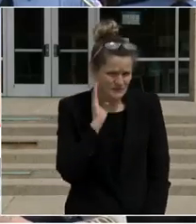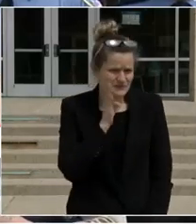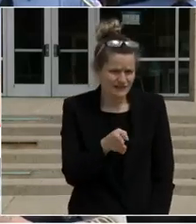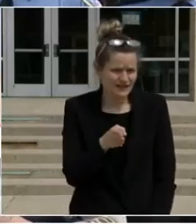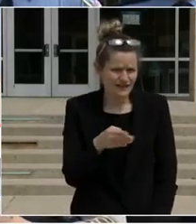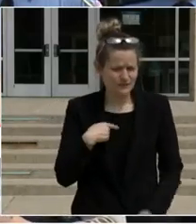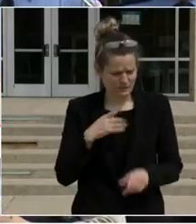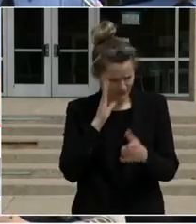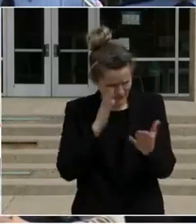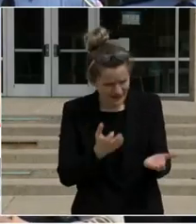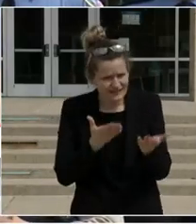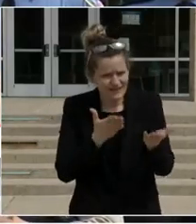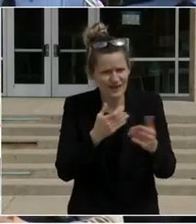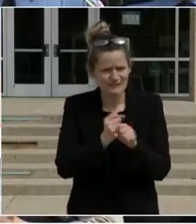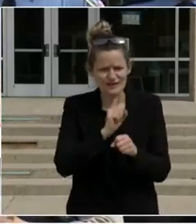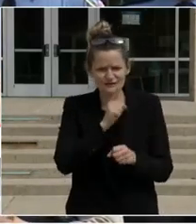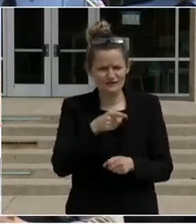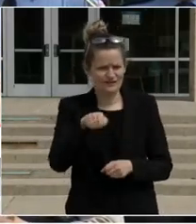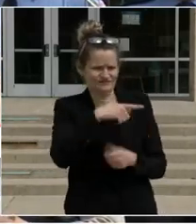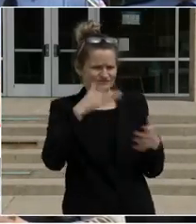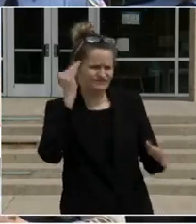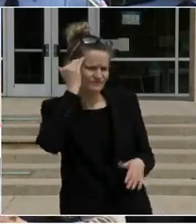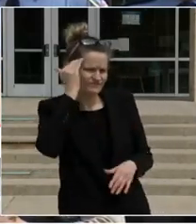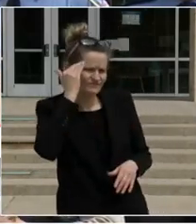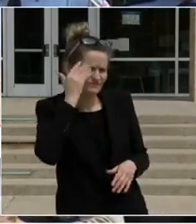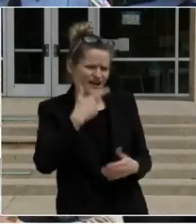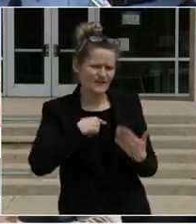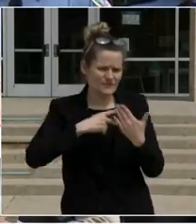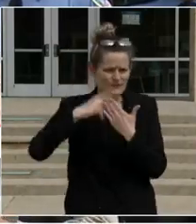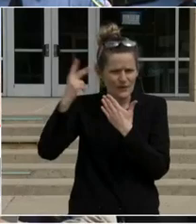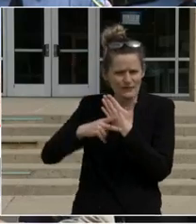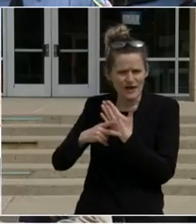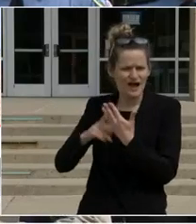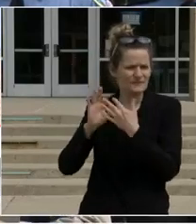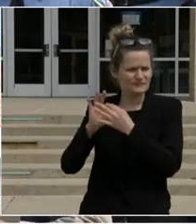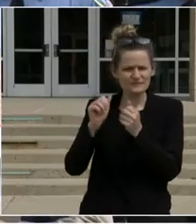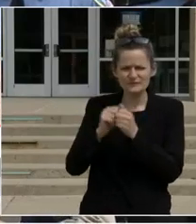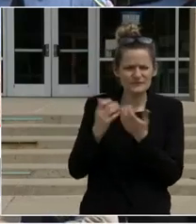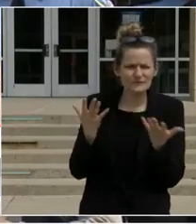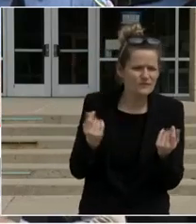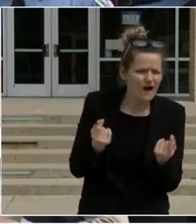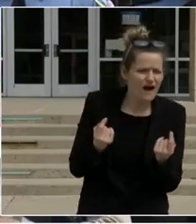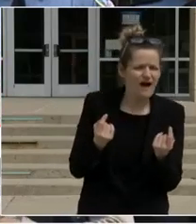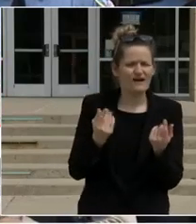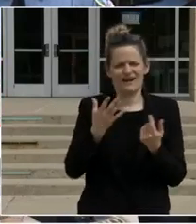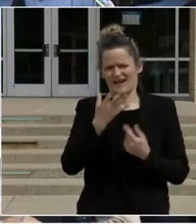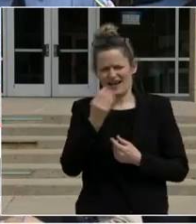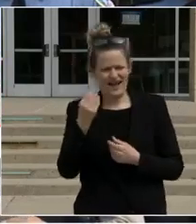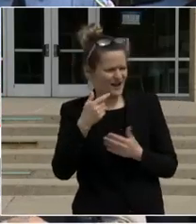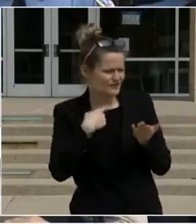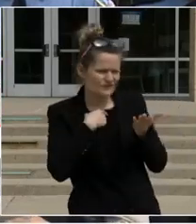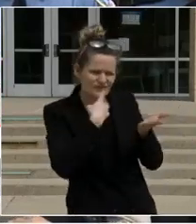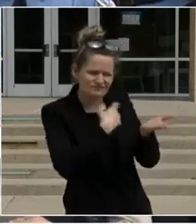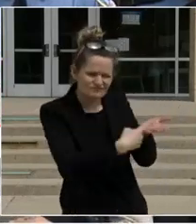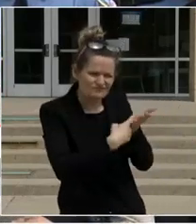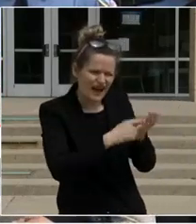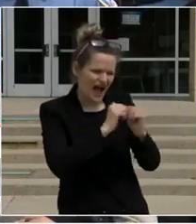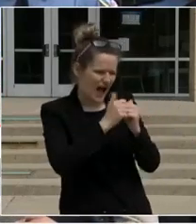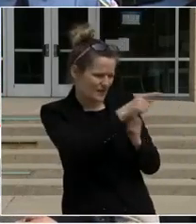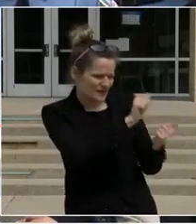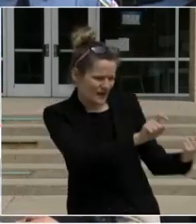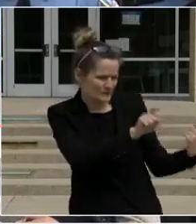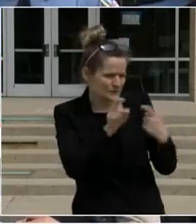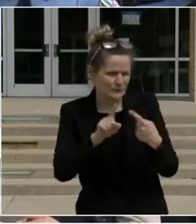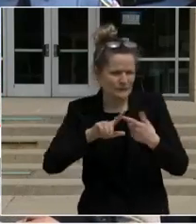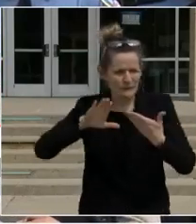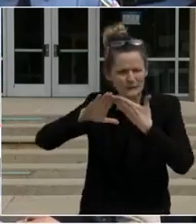people, that they understand what this program is all about, talk to our young people about how they can contribute to communities, and talk to our young people about